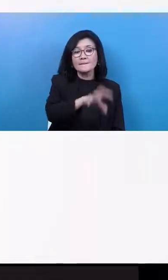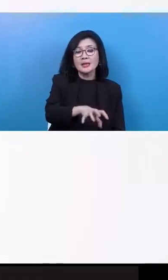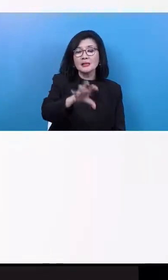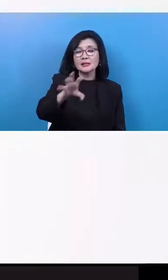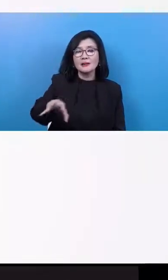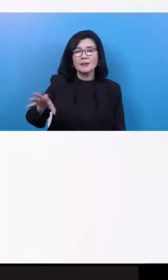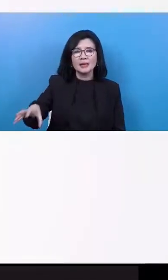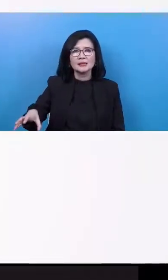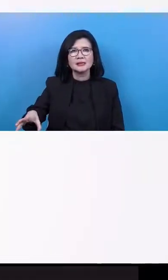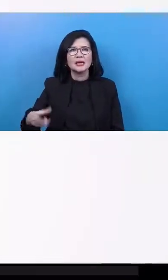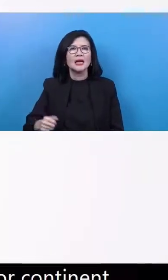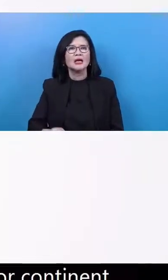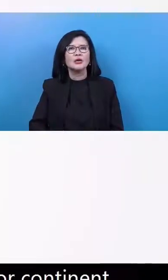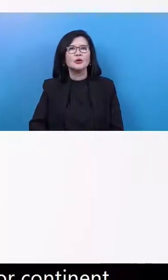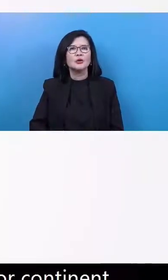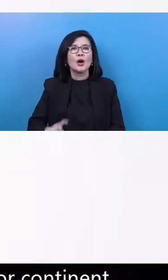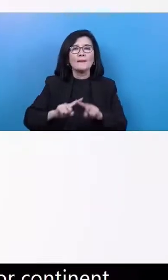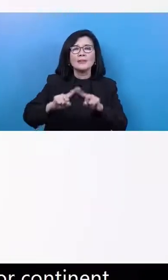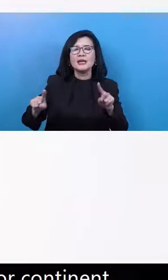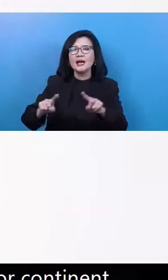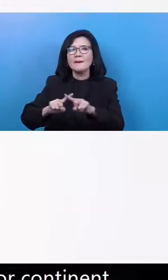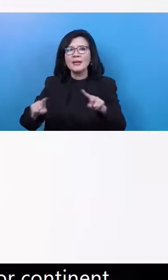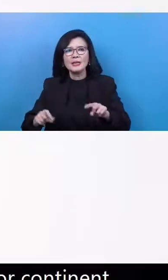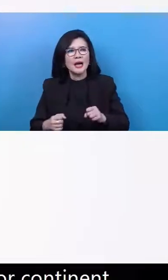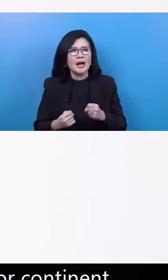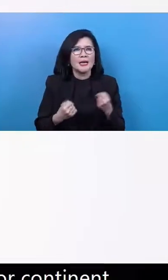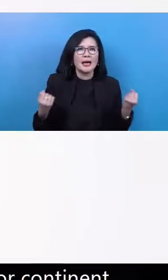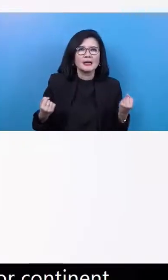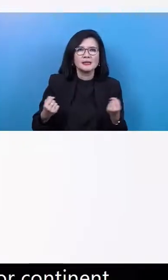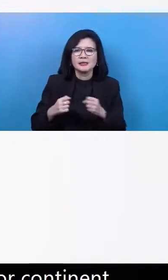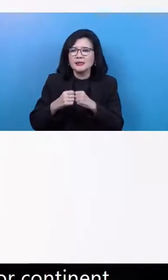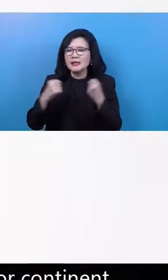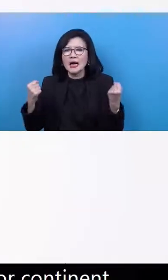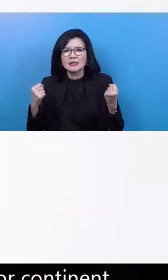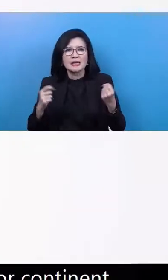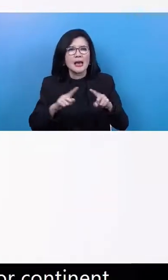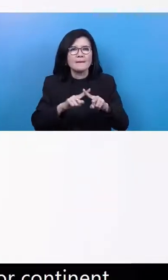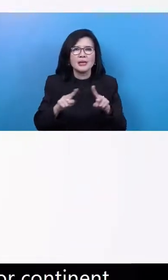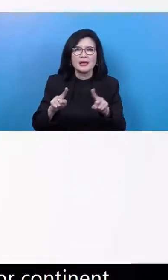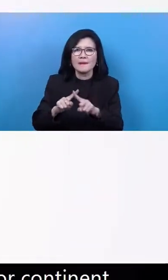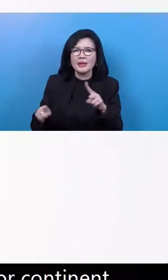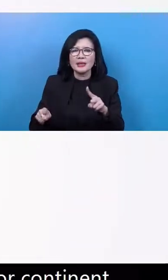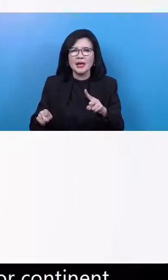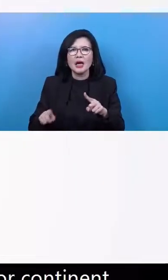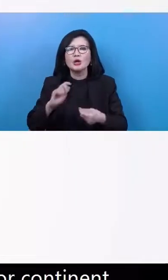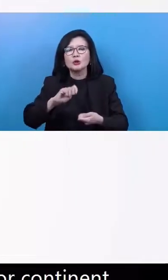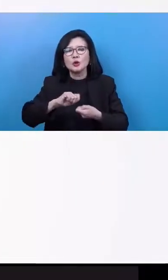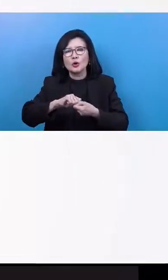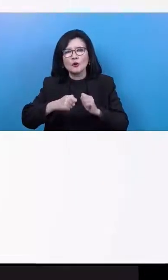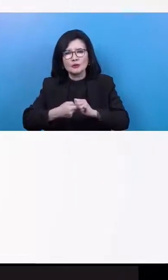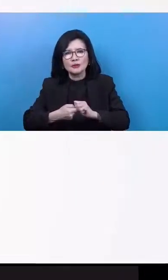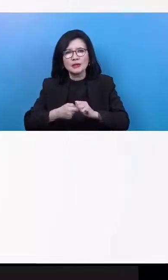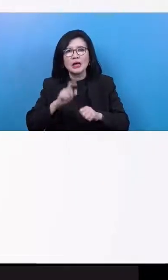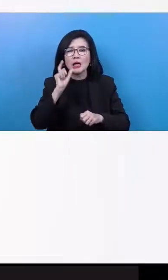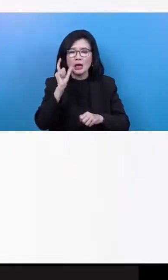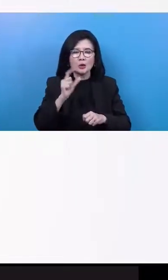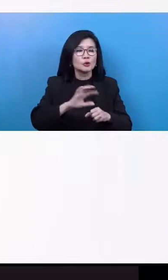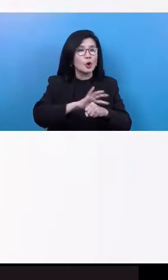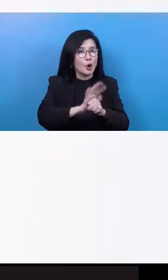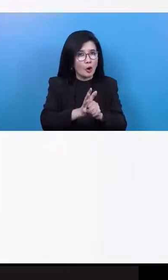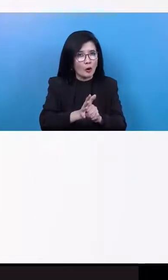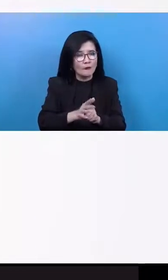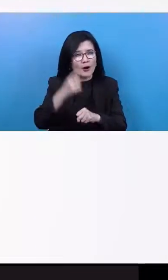to some of these issues of COVID, and some of them actually put measures into place to be able